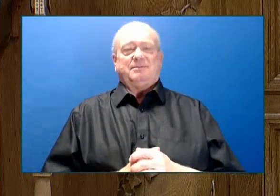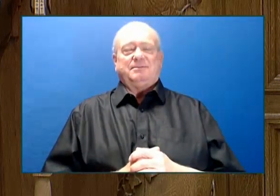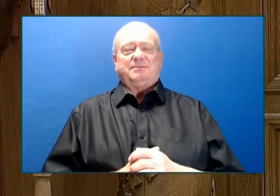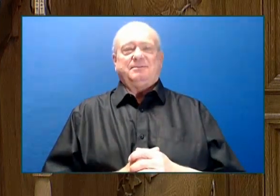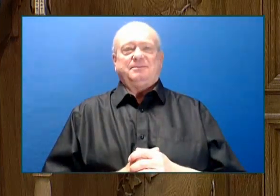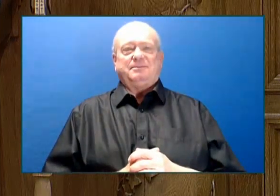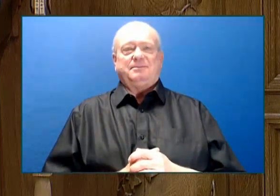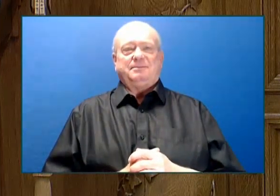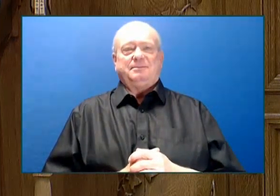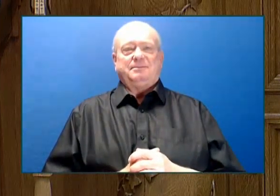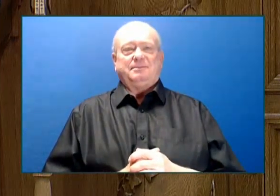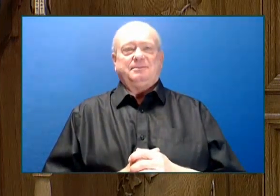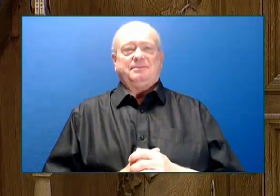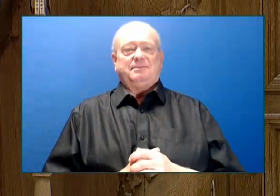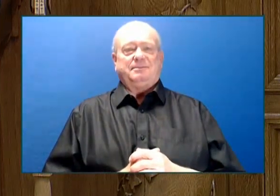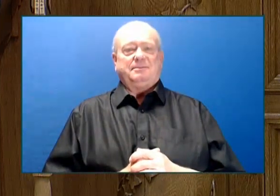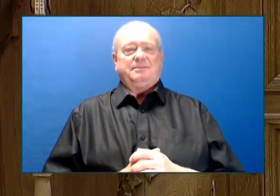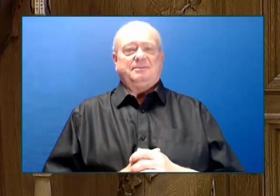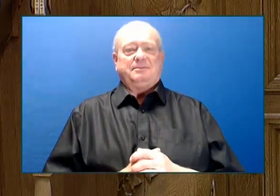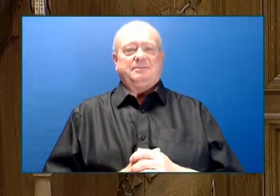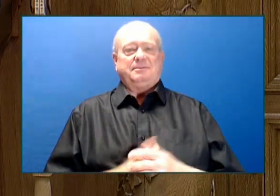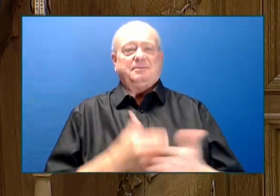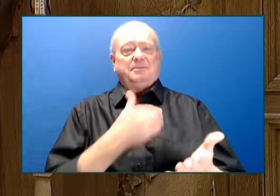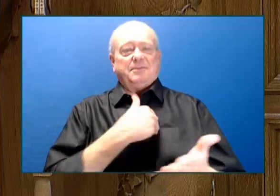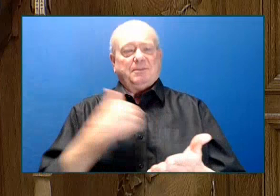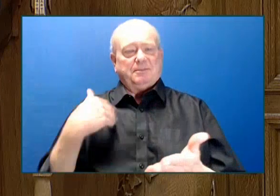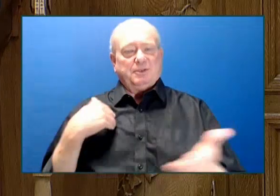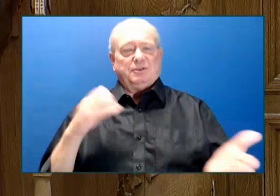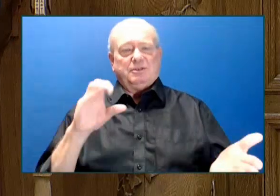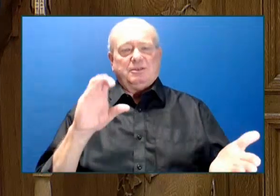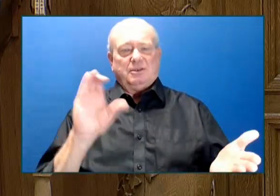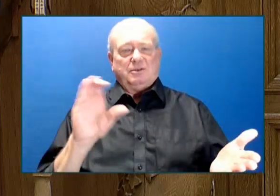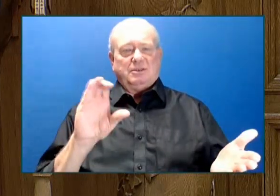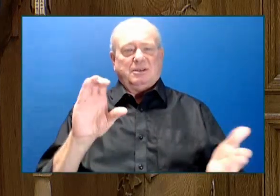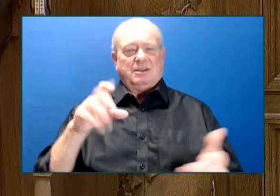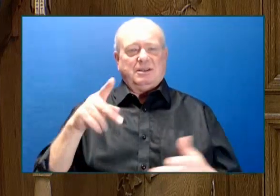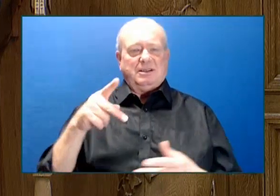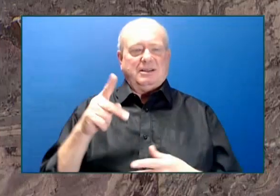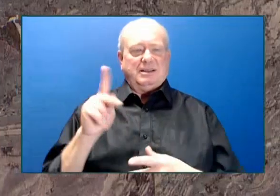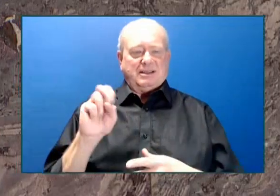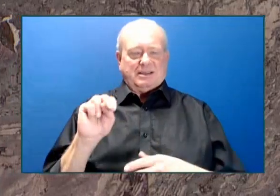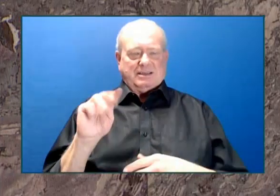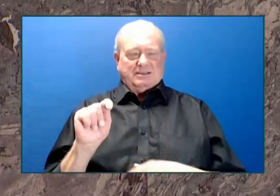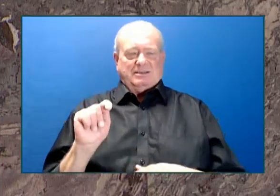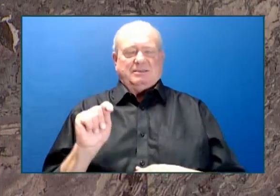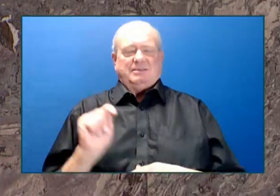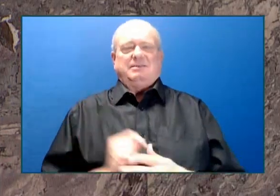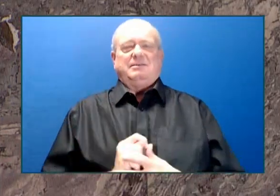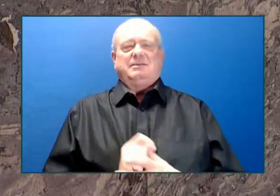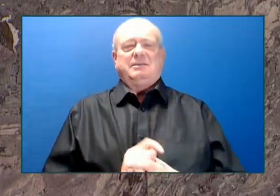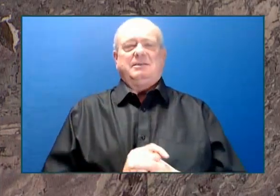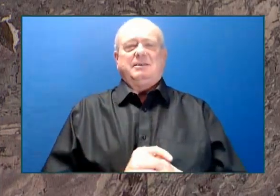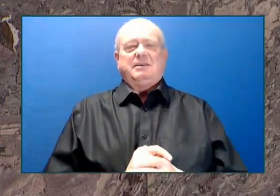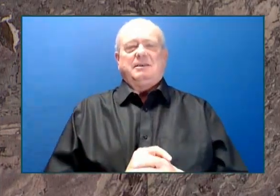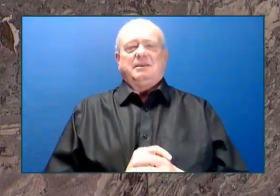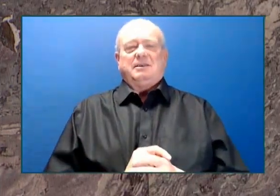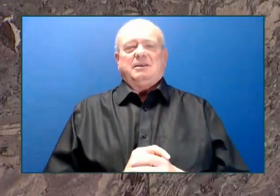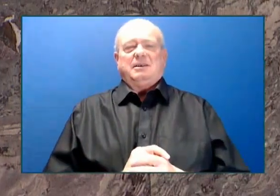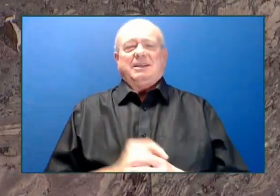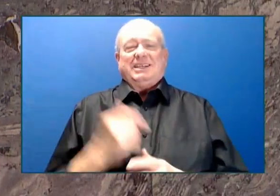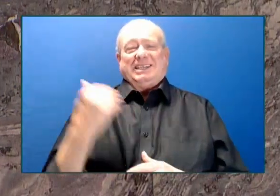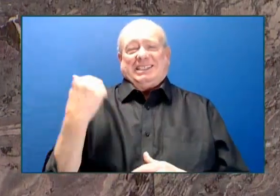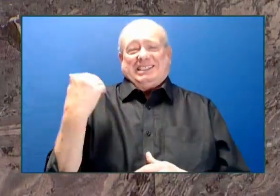Member for Chilliwack Kent. Thank you, Mr. Speaker. On Tuesday, the streets of the downtown east side were filled with